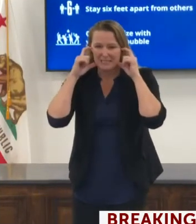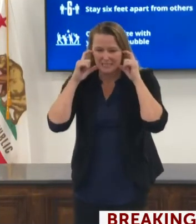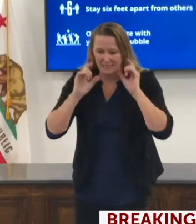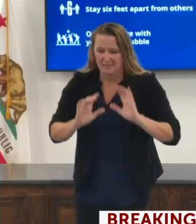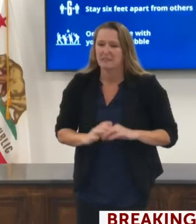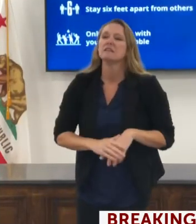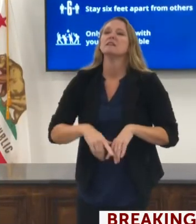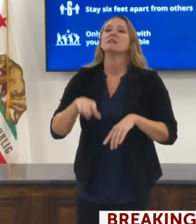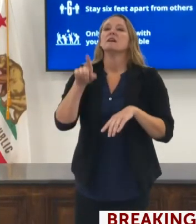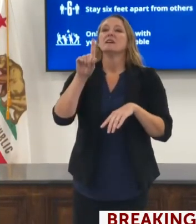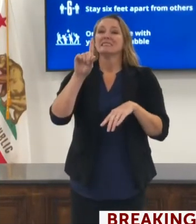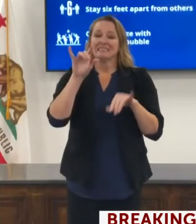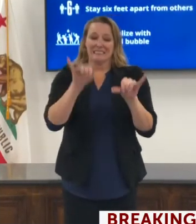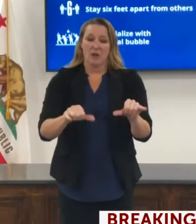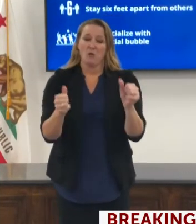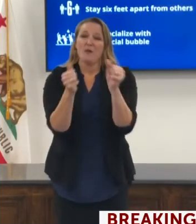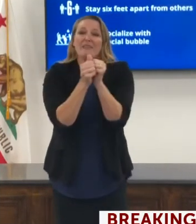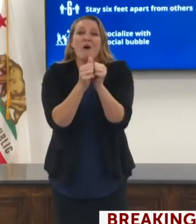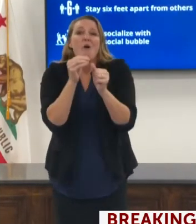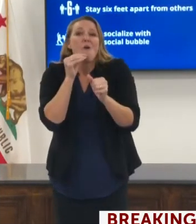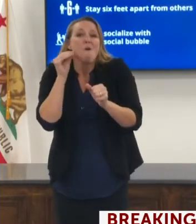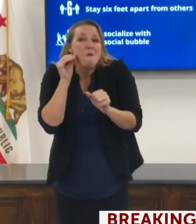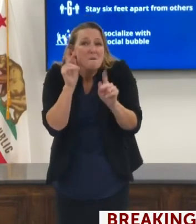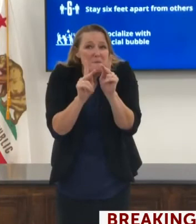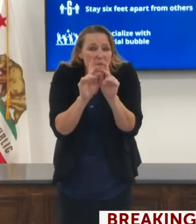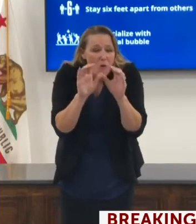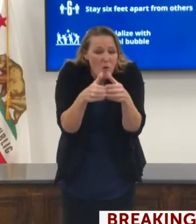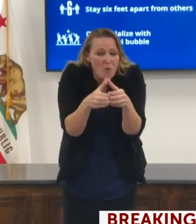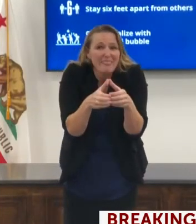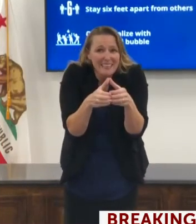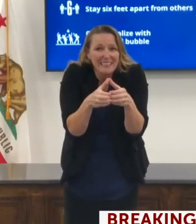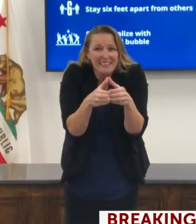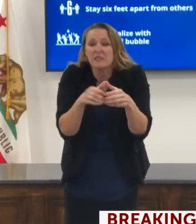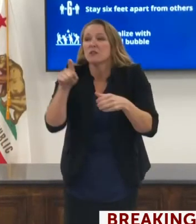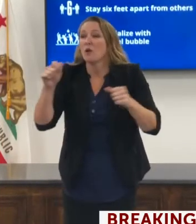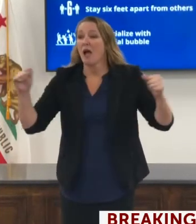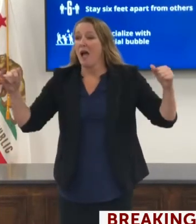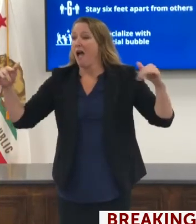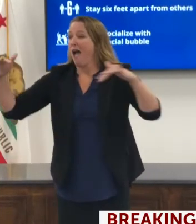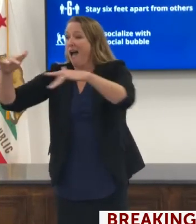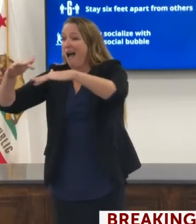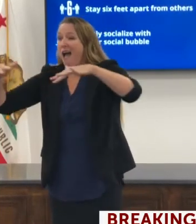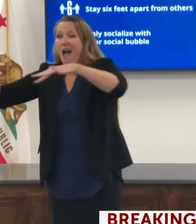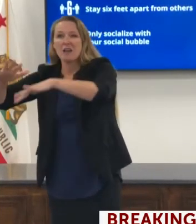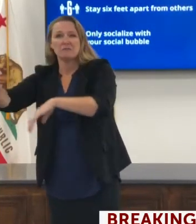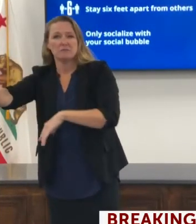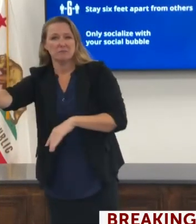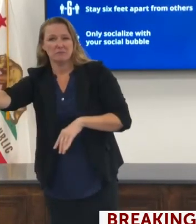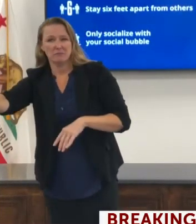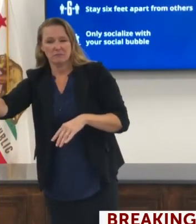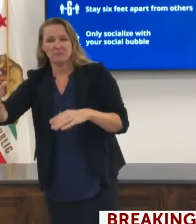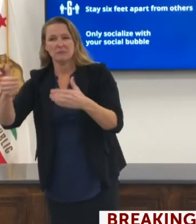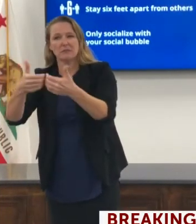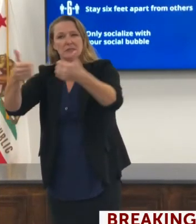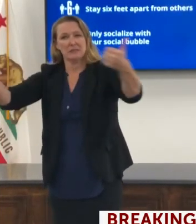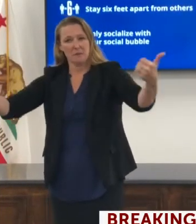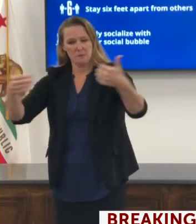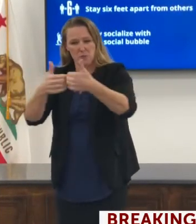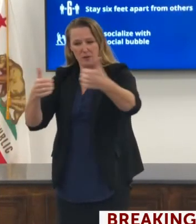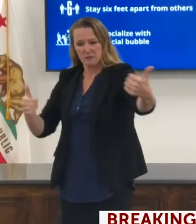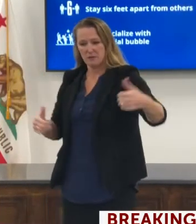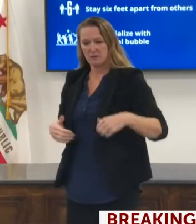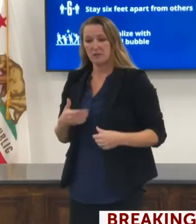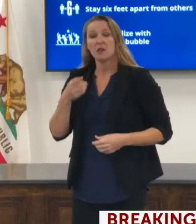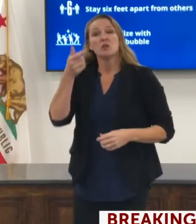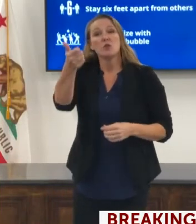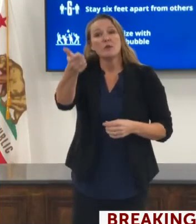you stay away from crowded communities, that if you are the giver of the treats, that you do so